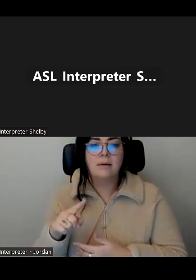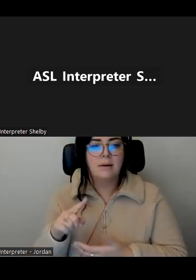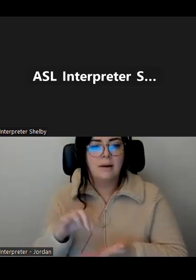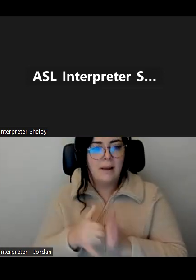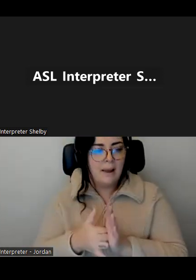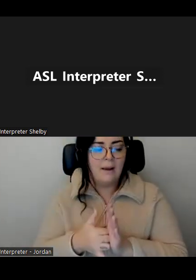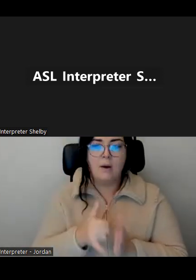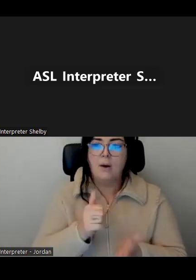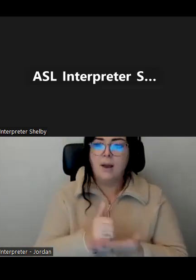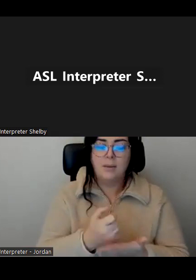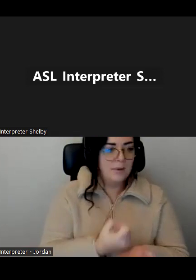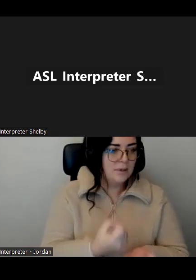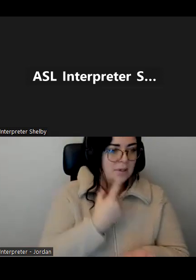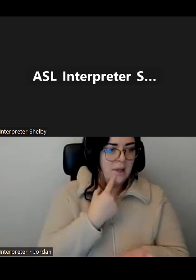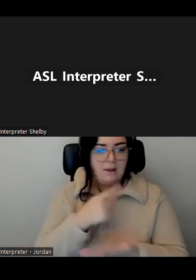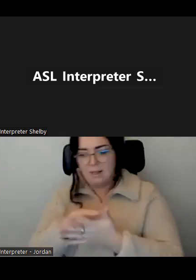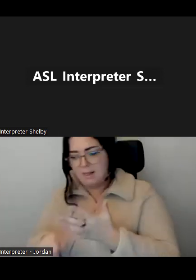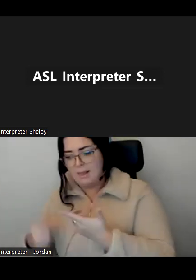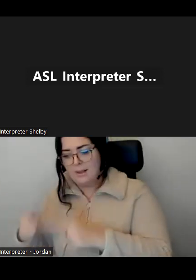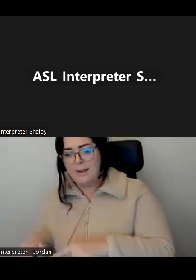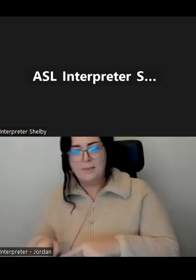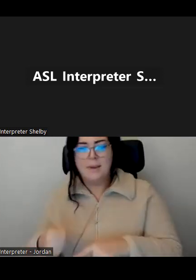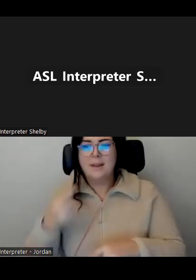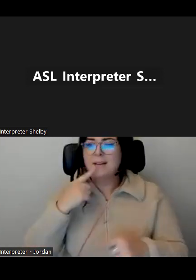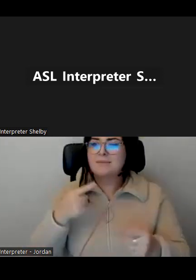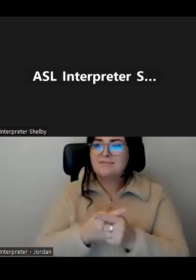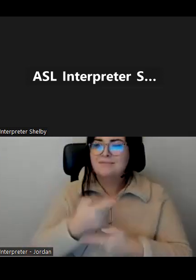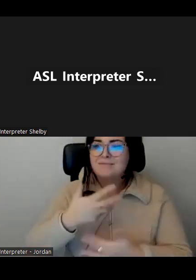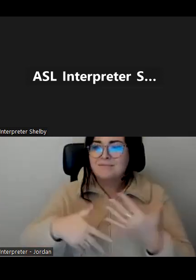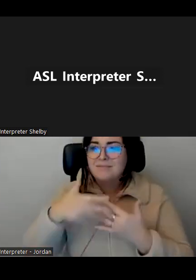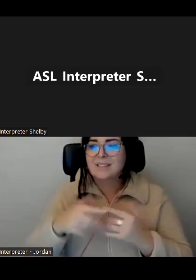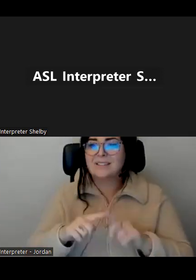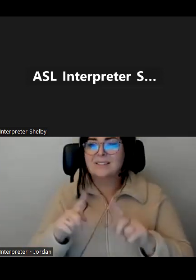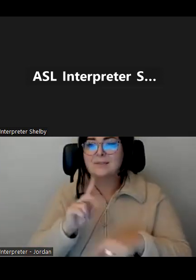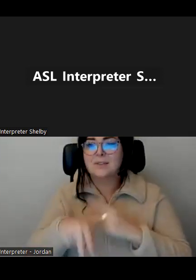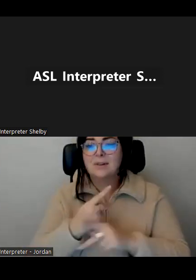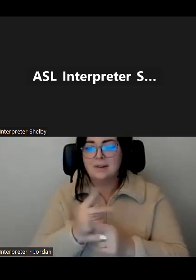side effects, drug interactions to be aware of, those type of things.